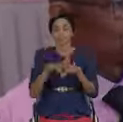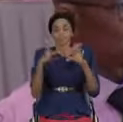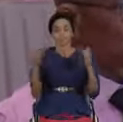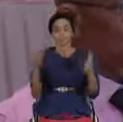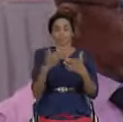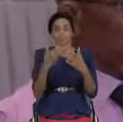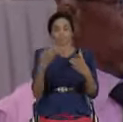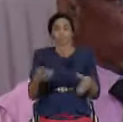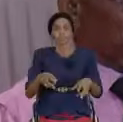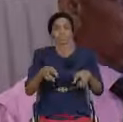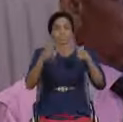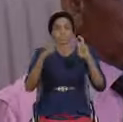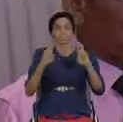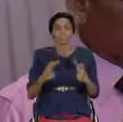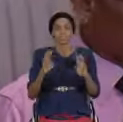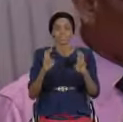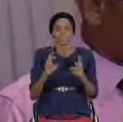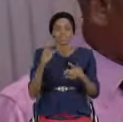will descend from the heights.